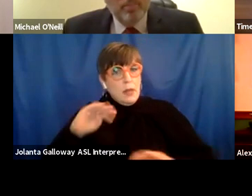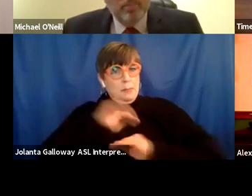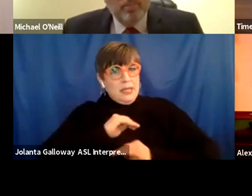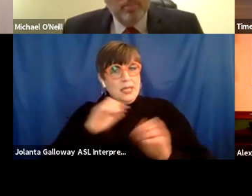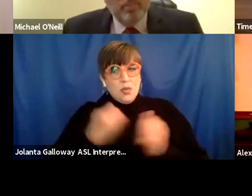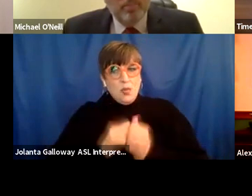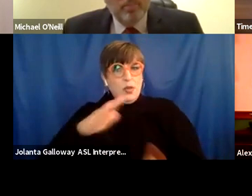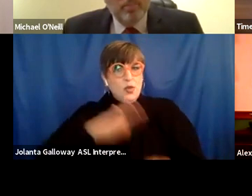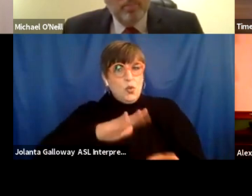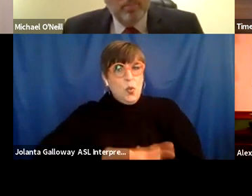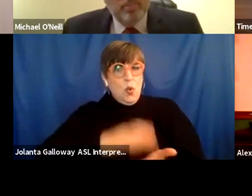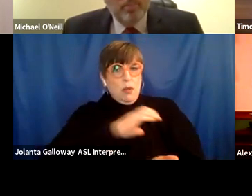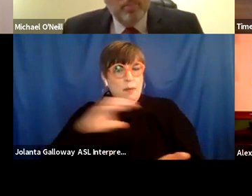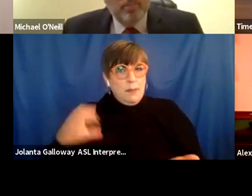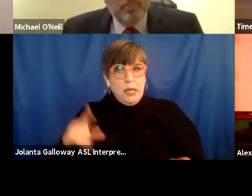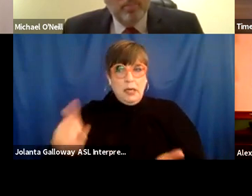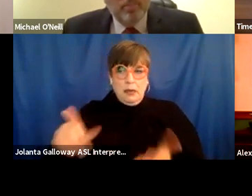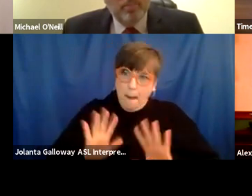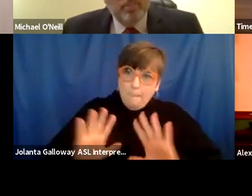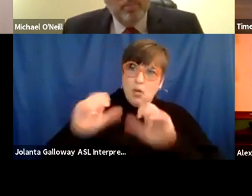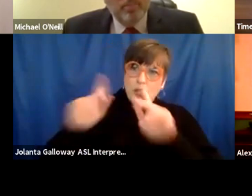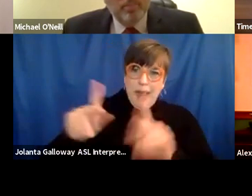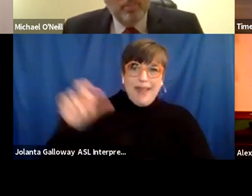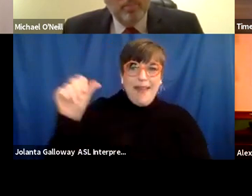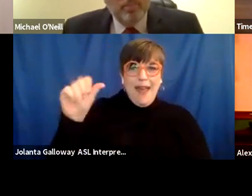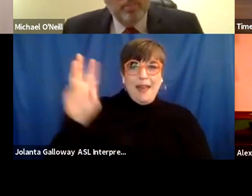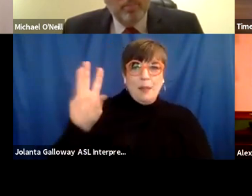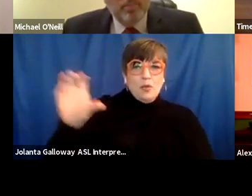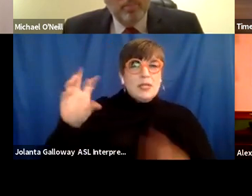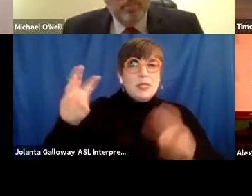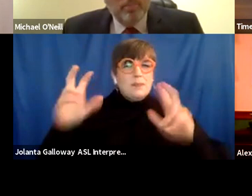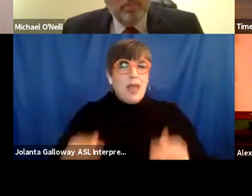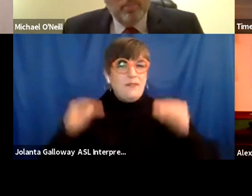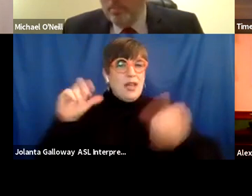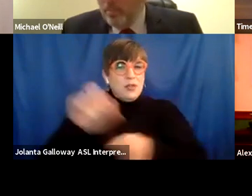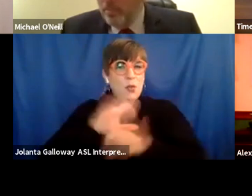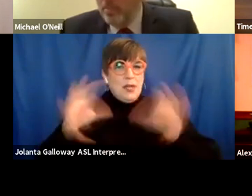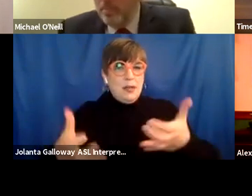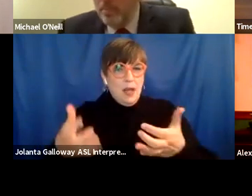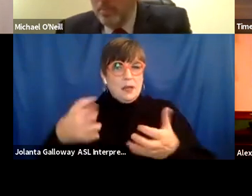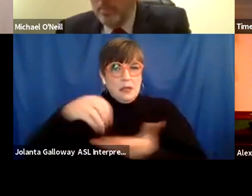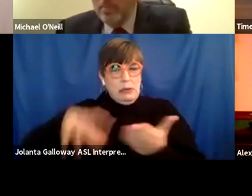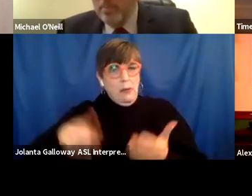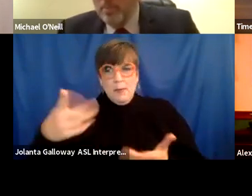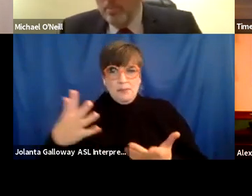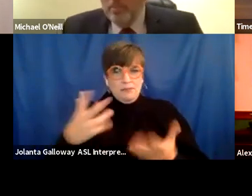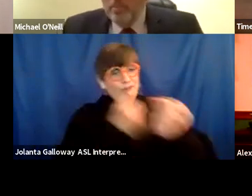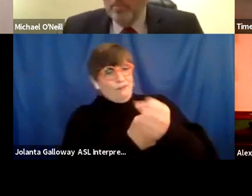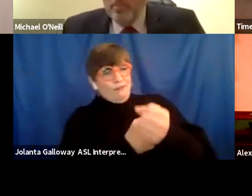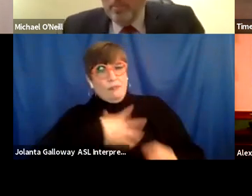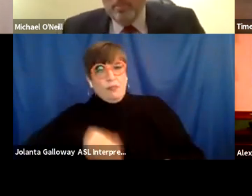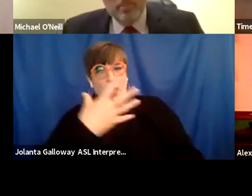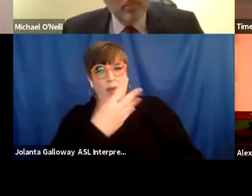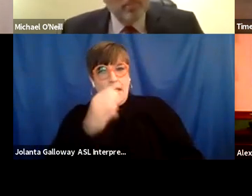pushback against the Advanced Working Class AWC program, which disproportionately benefits white and Asian